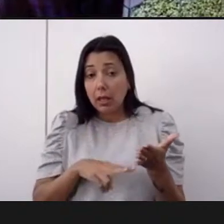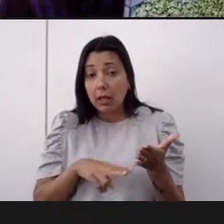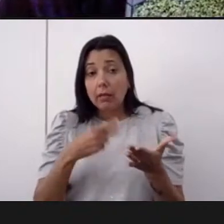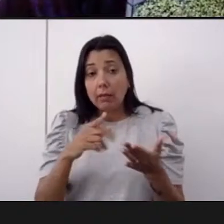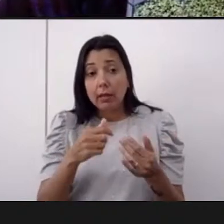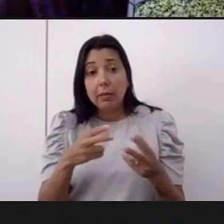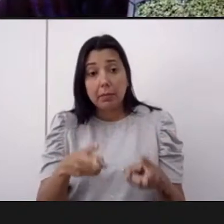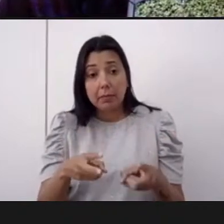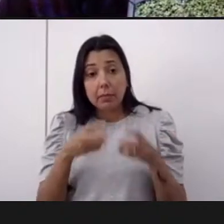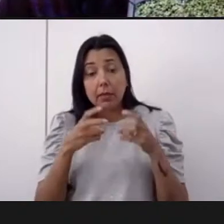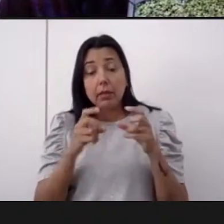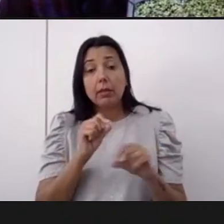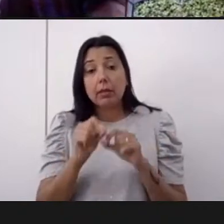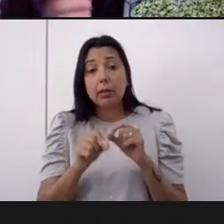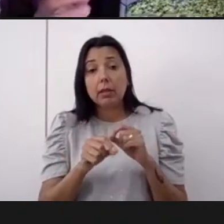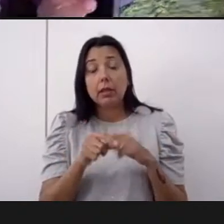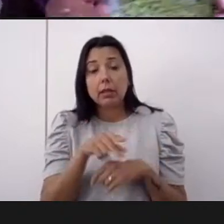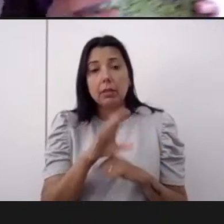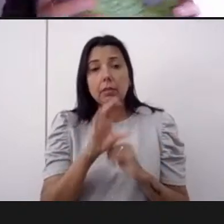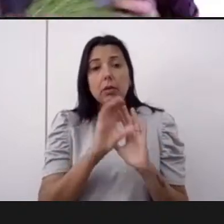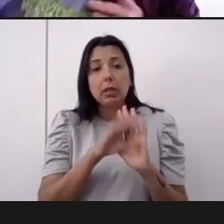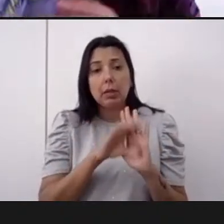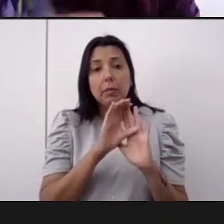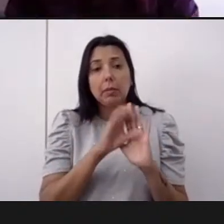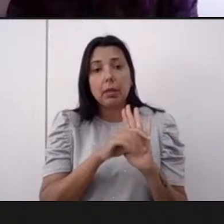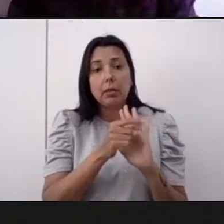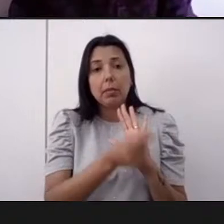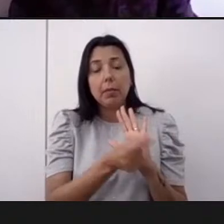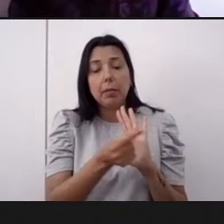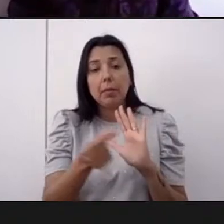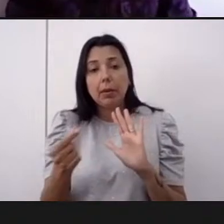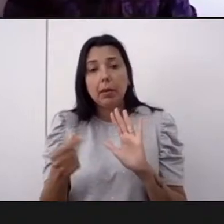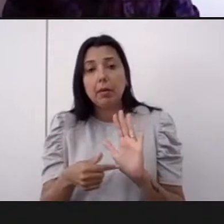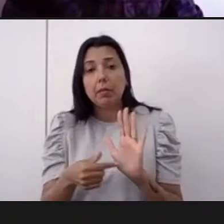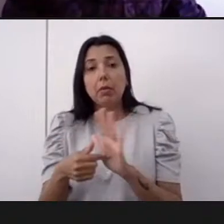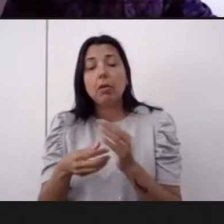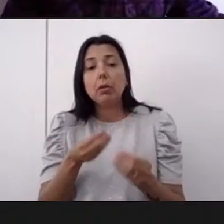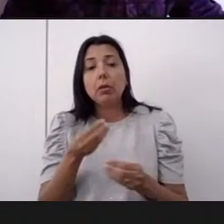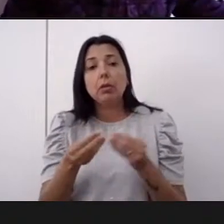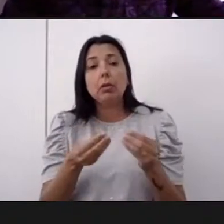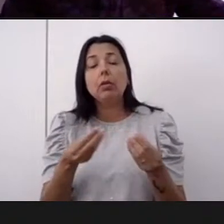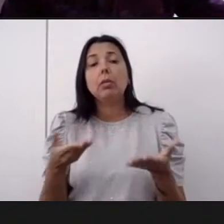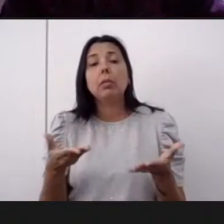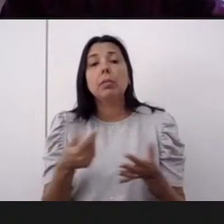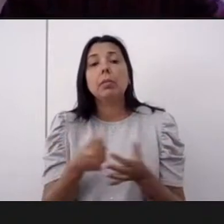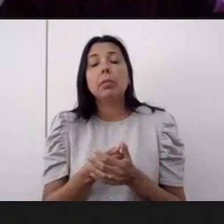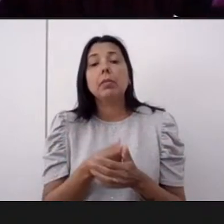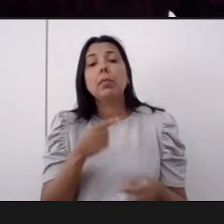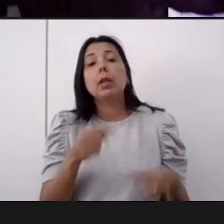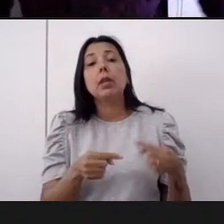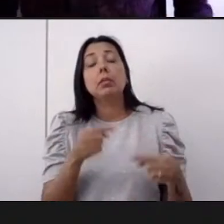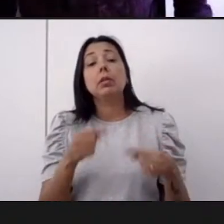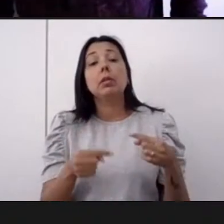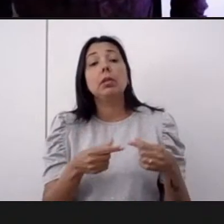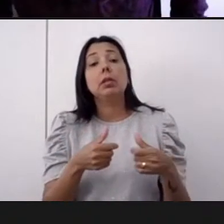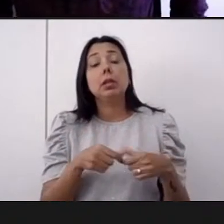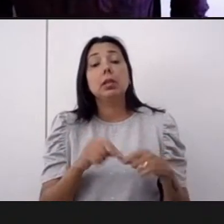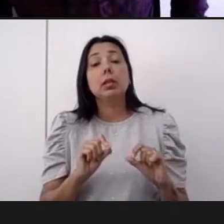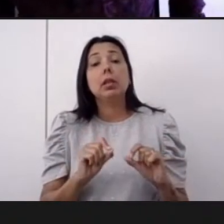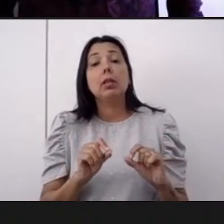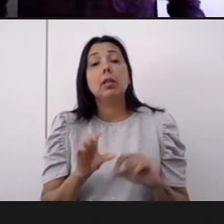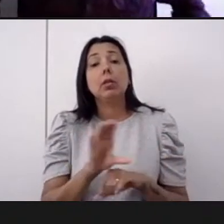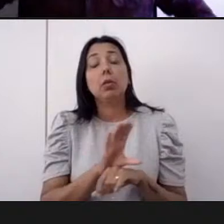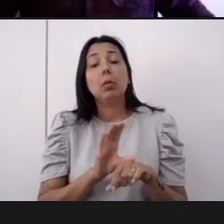in this book show how the policies are built actually